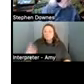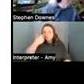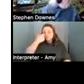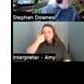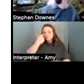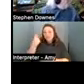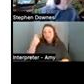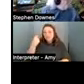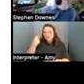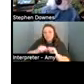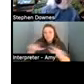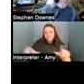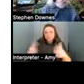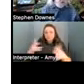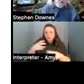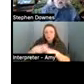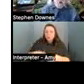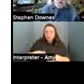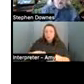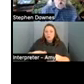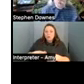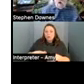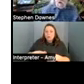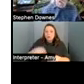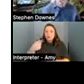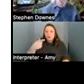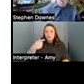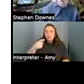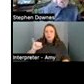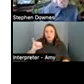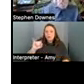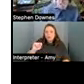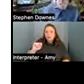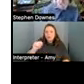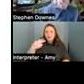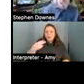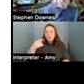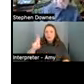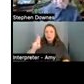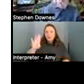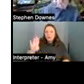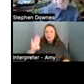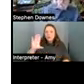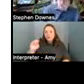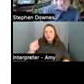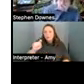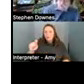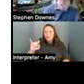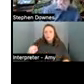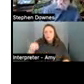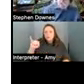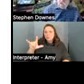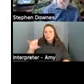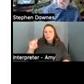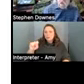um released was something called github copilot uh github is owned by